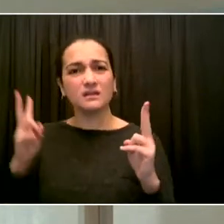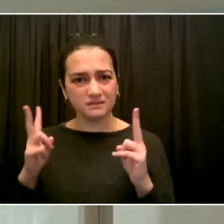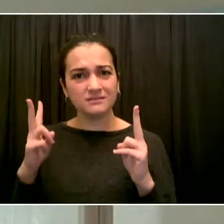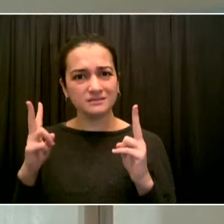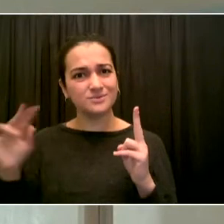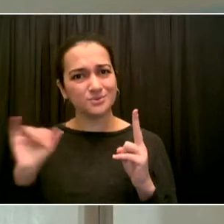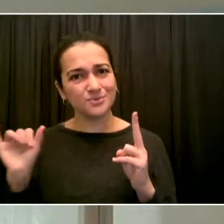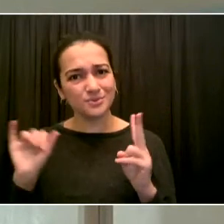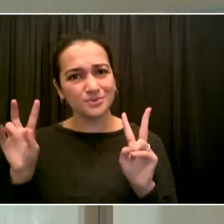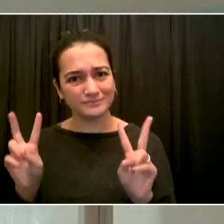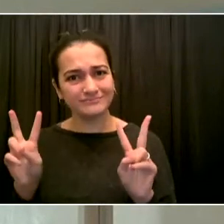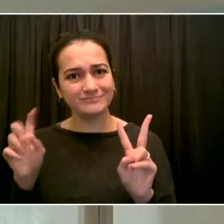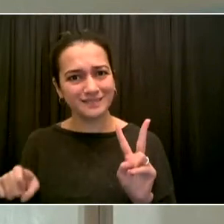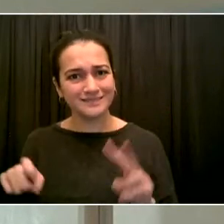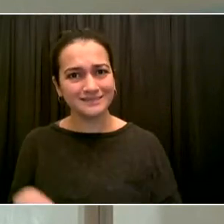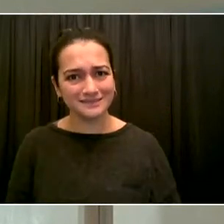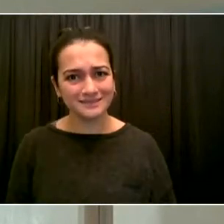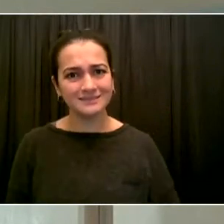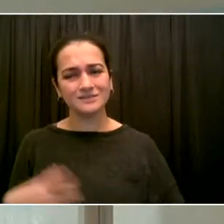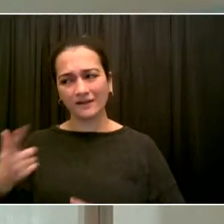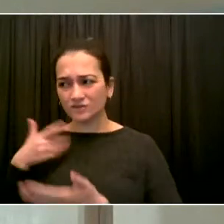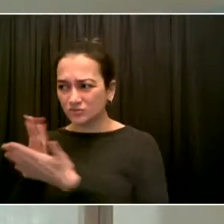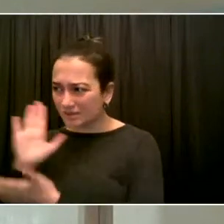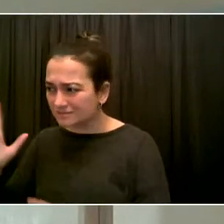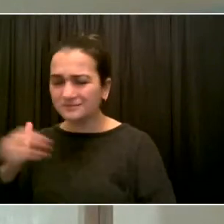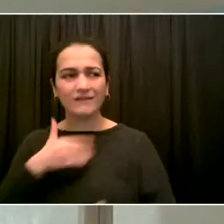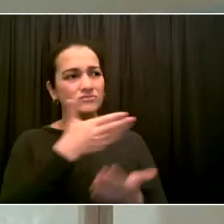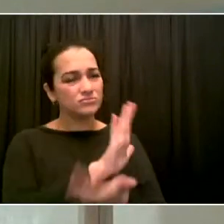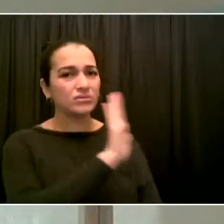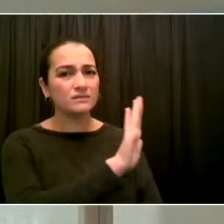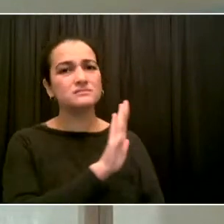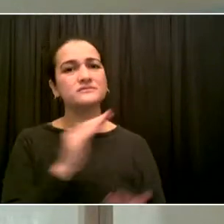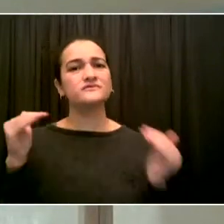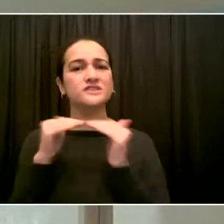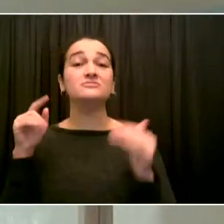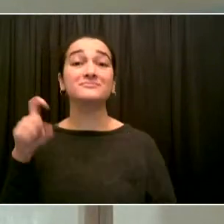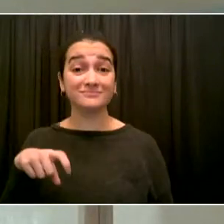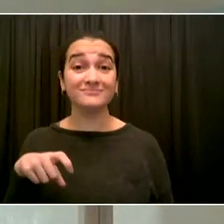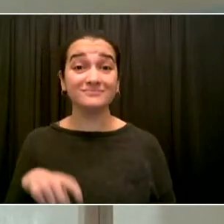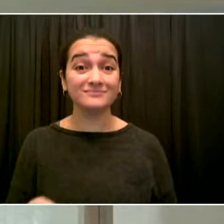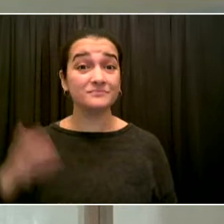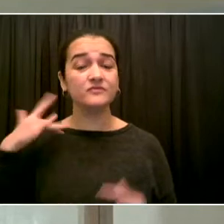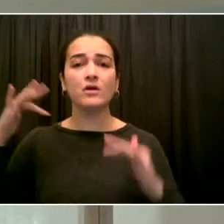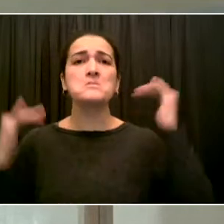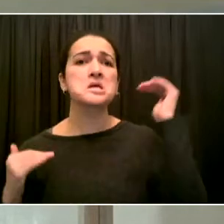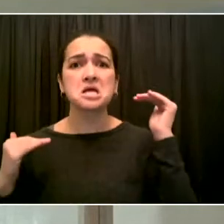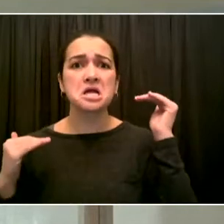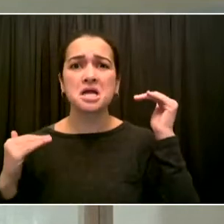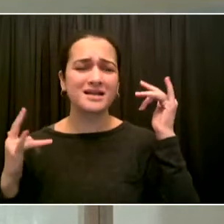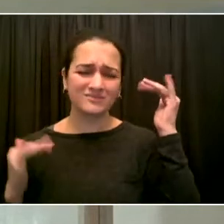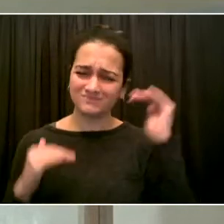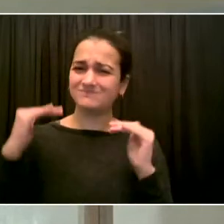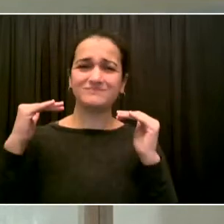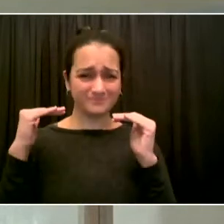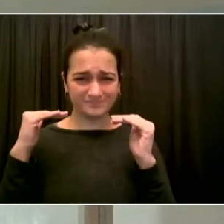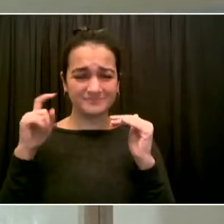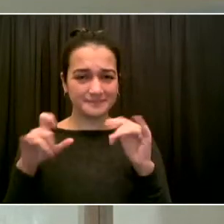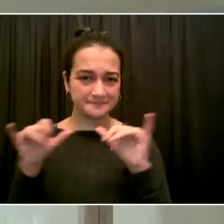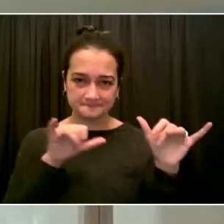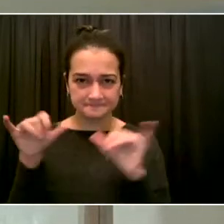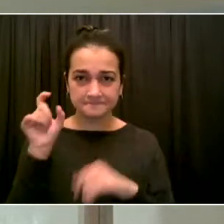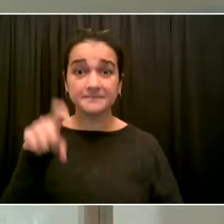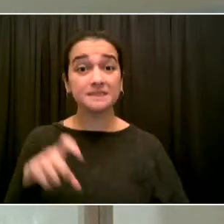an equal terms with Goliath in terms of keeping a roof over your head. And the numbers are the numbers. Before the